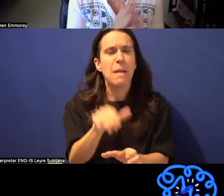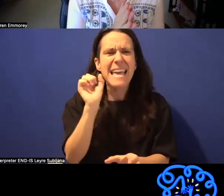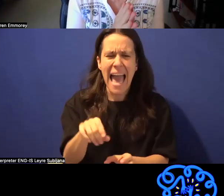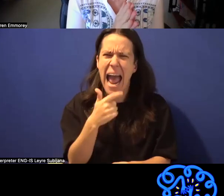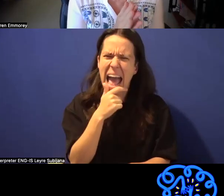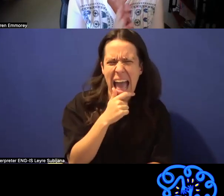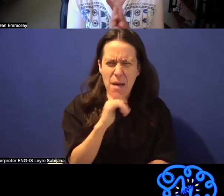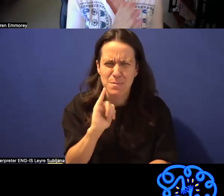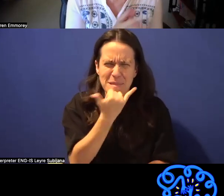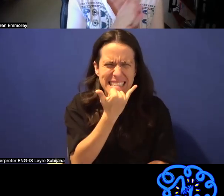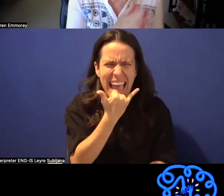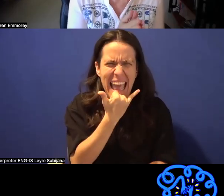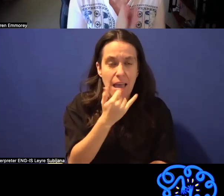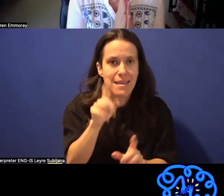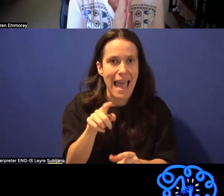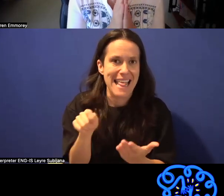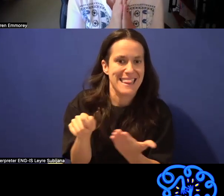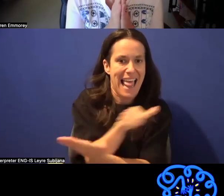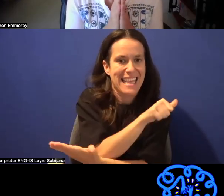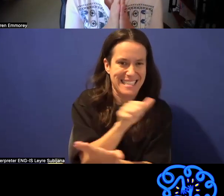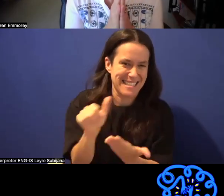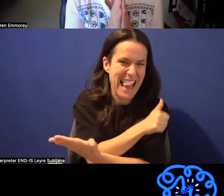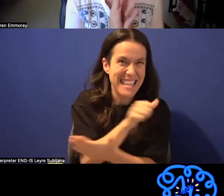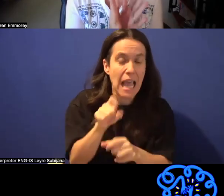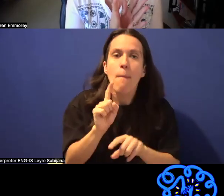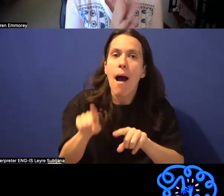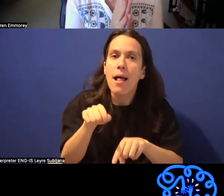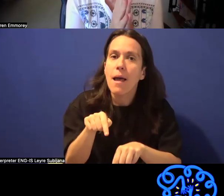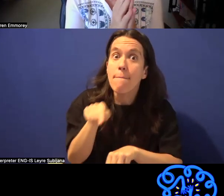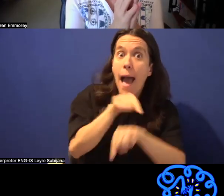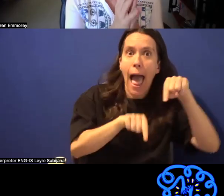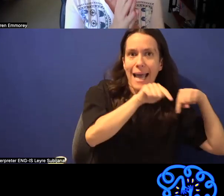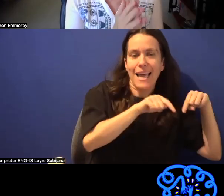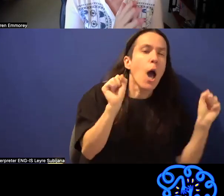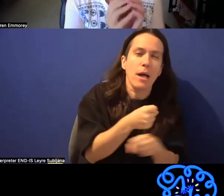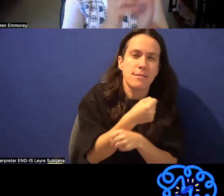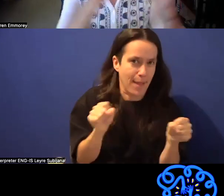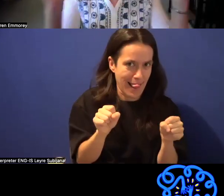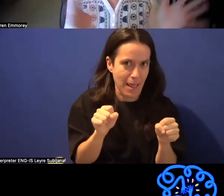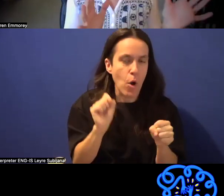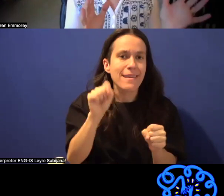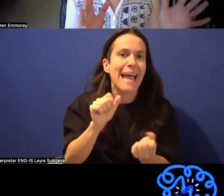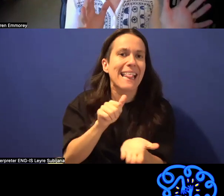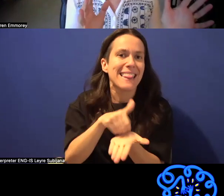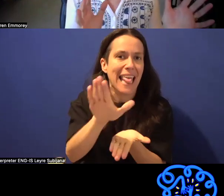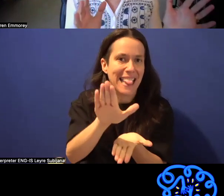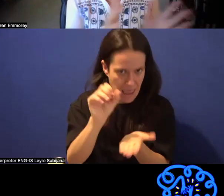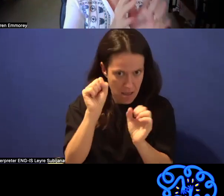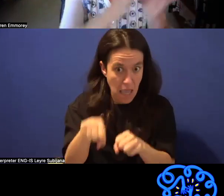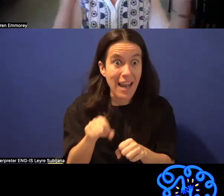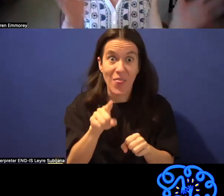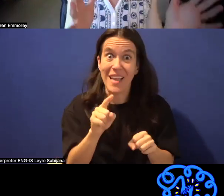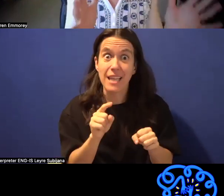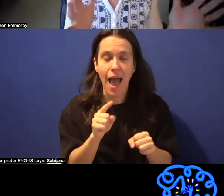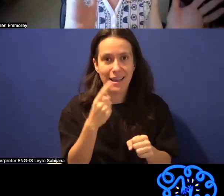made a mistake, but they couldn't go back and review. Okay, so that's how we got all of those associations. But